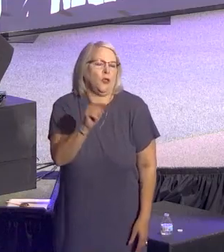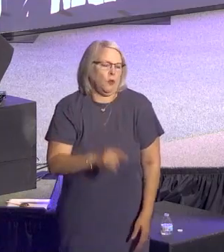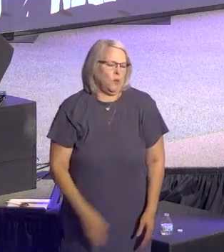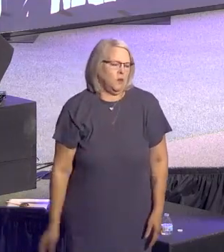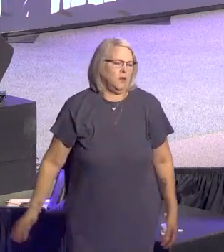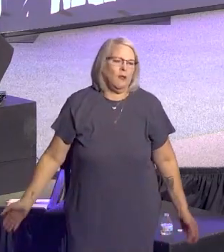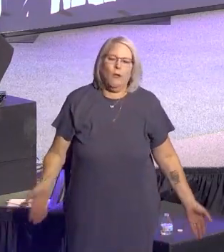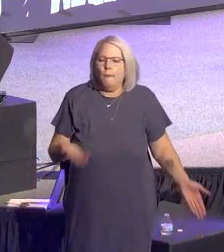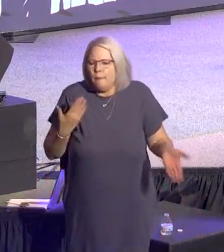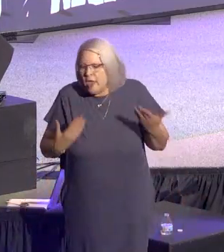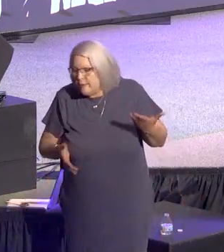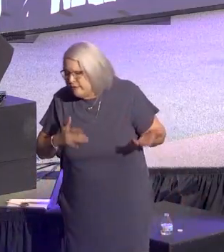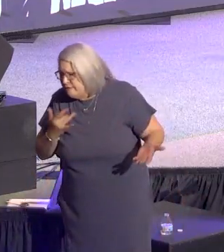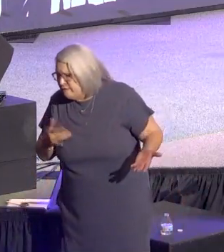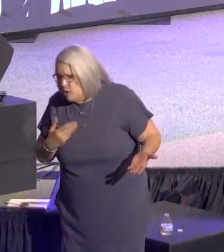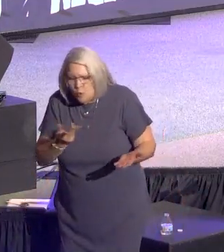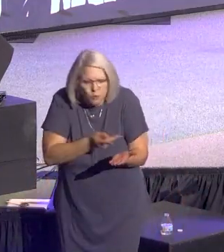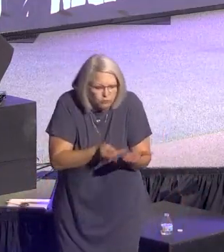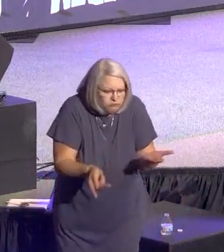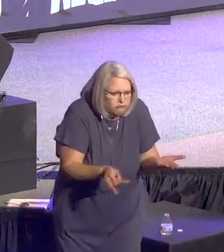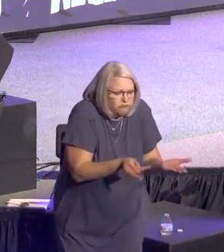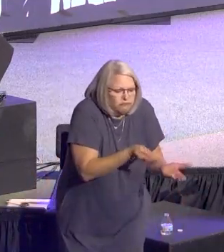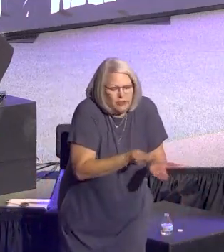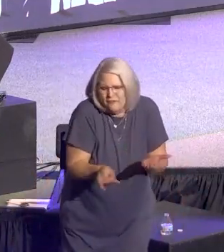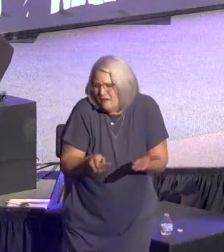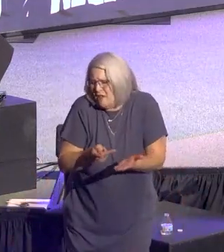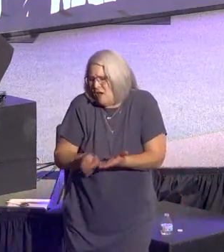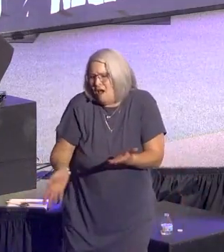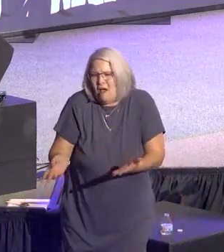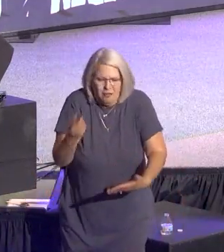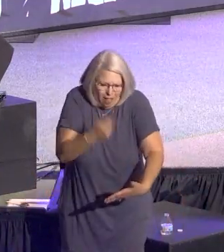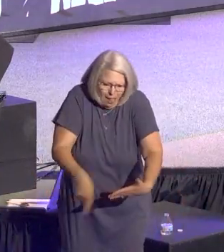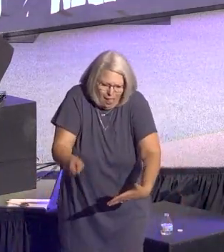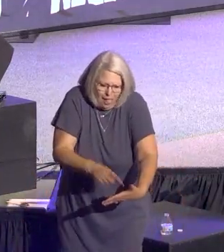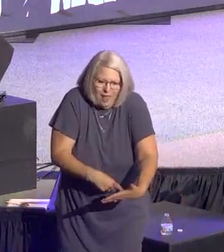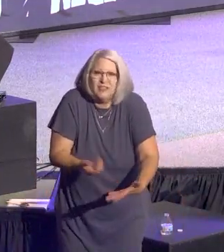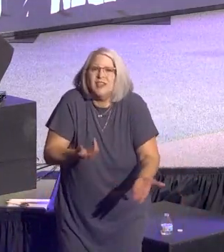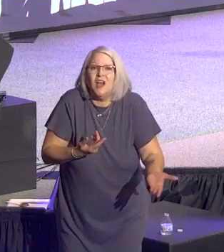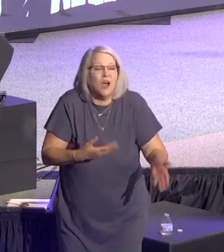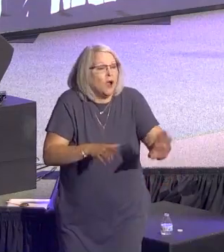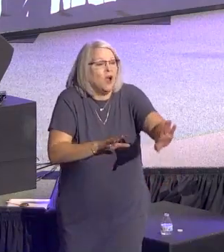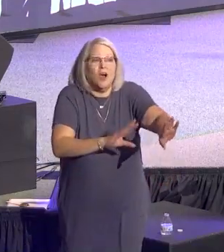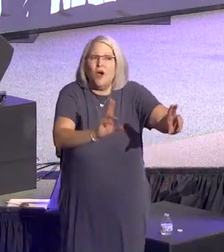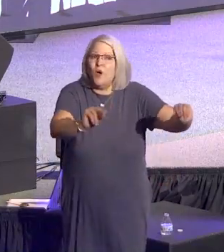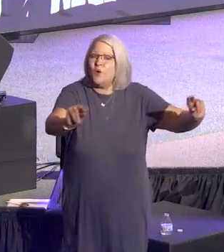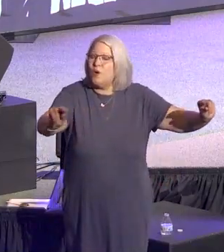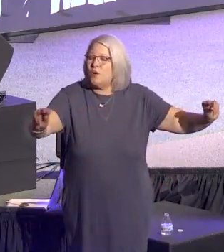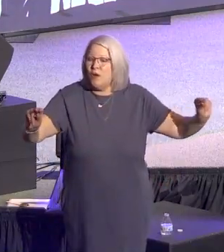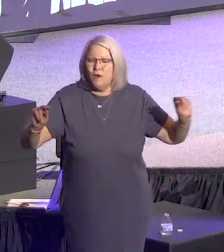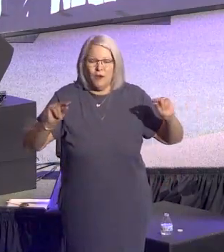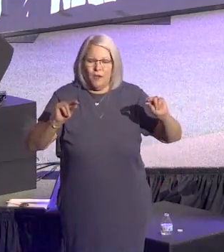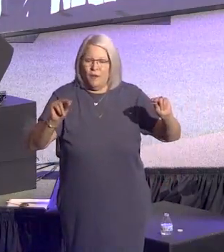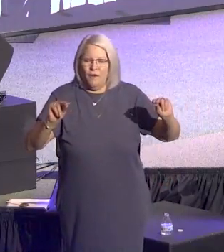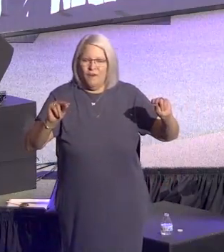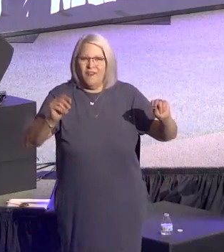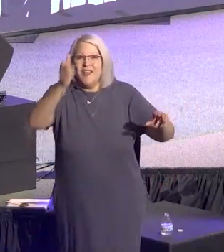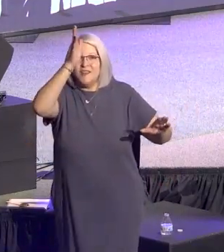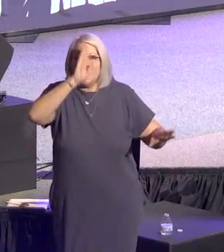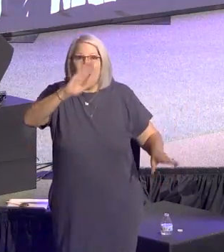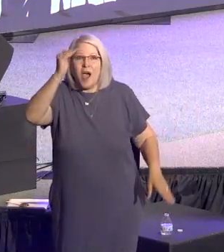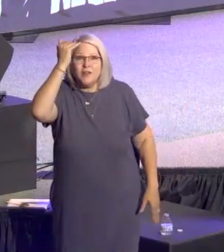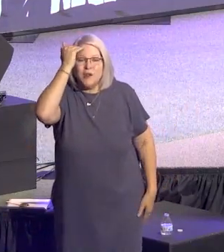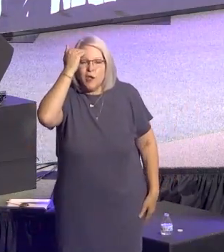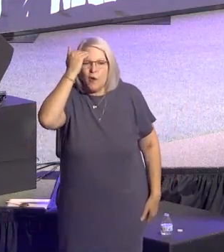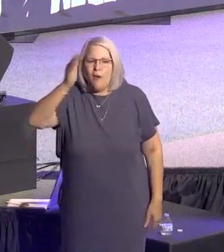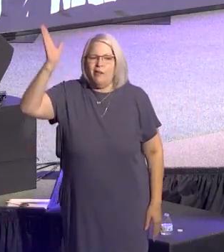feel like you failed too many times and you've been disqualified. I came here today to tell you that God knew all about your failures before